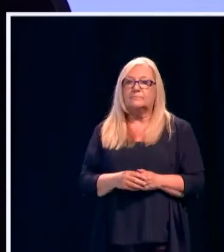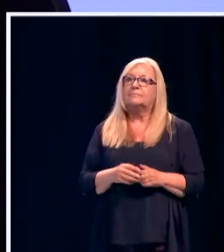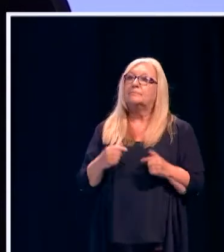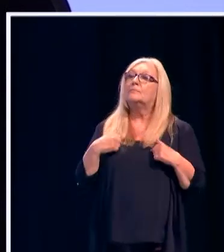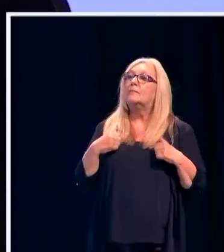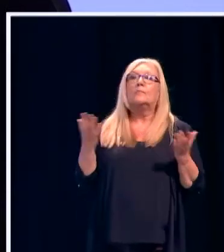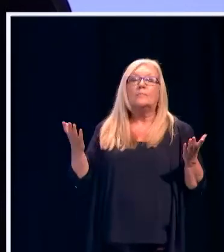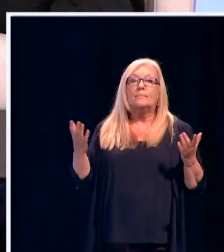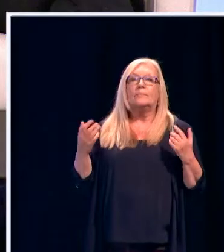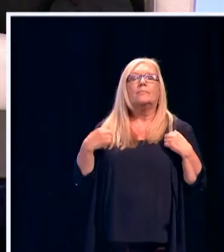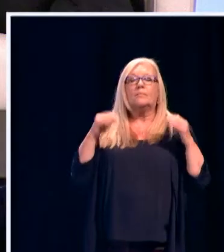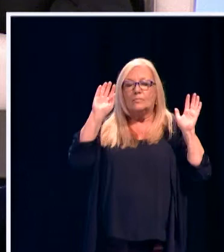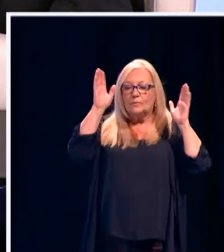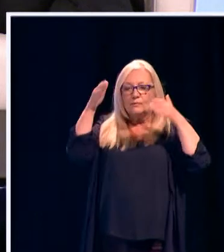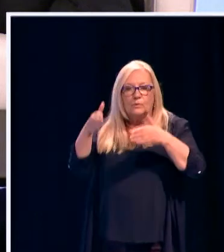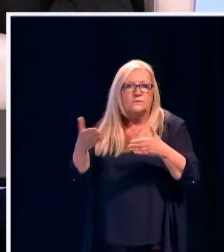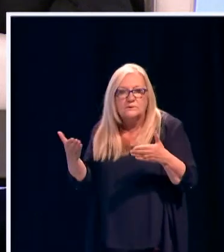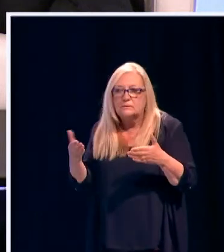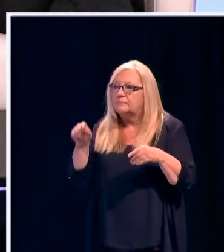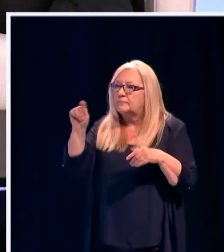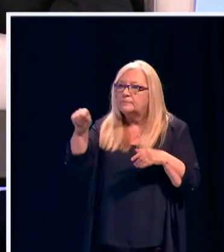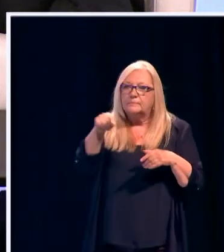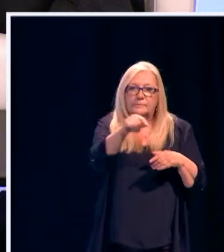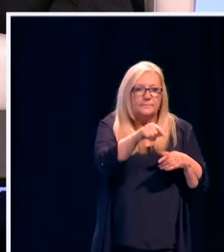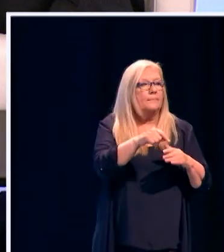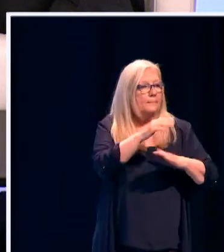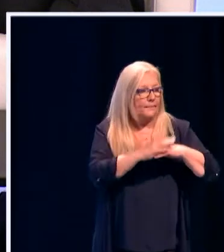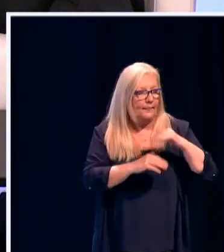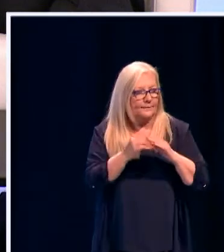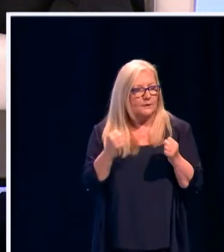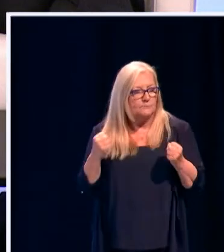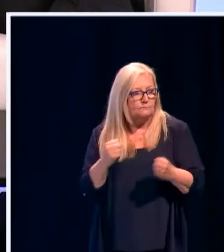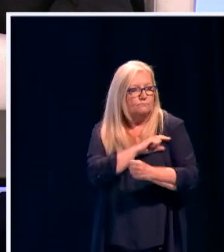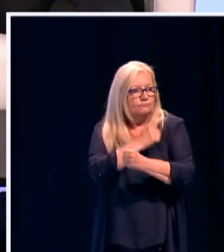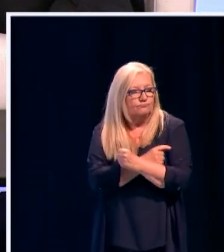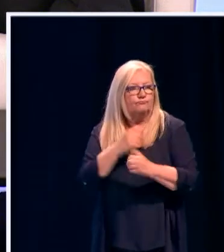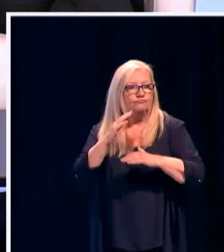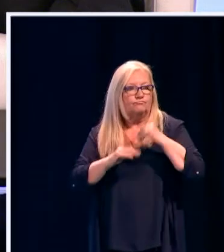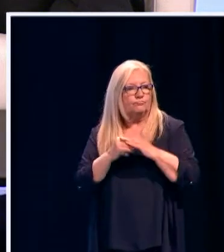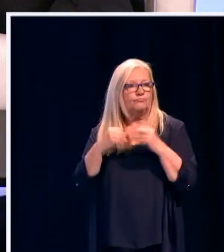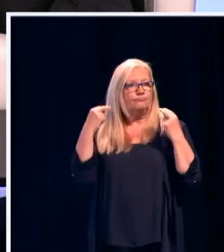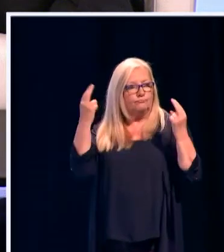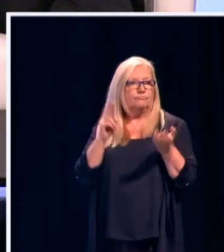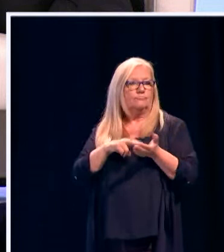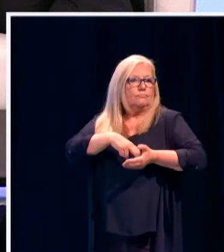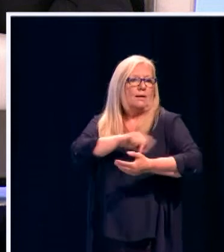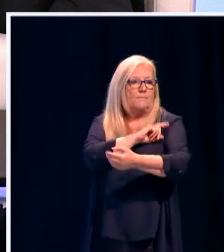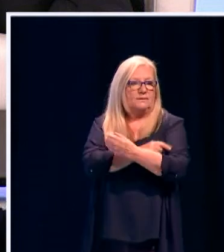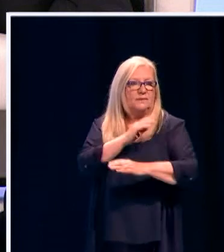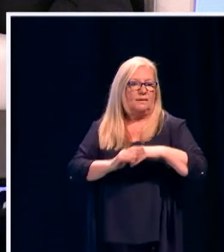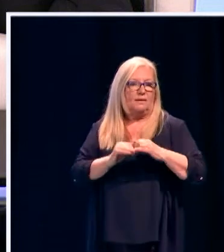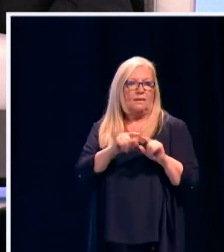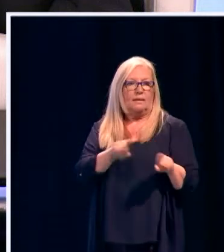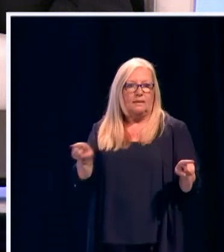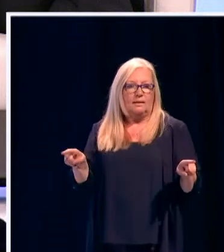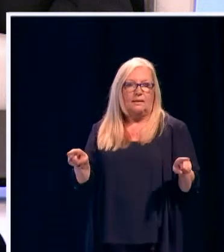focused to build capacity of unreached group UNCRPD like DPO leaders work in remote area,